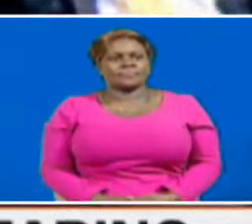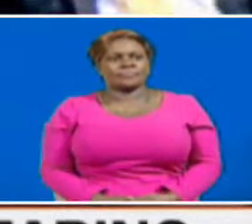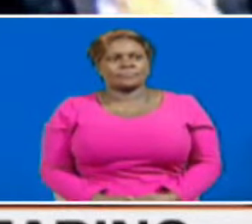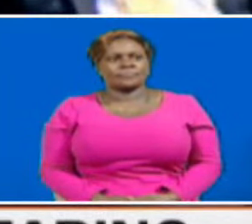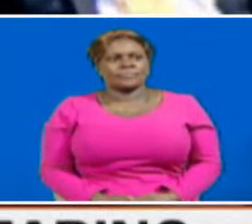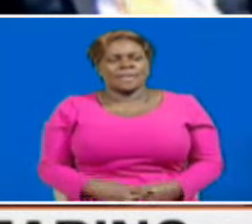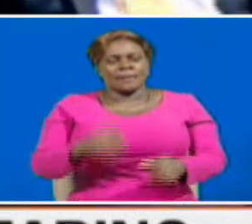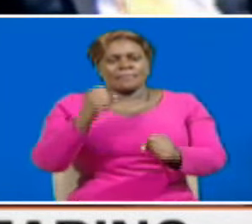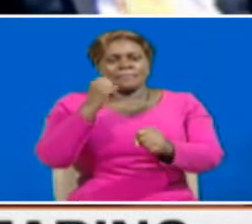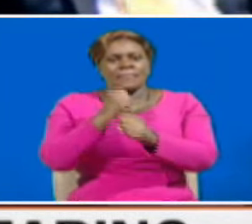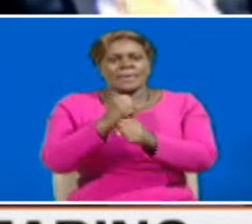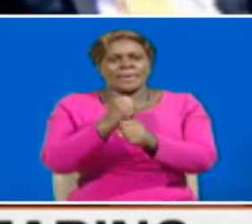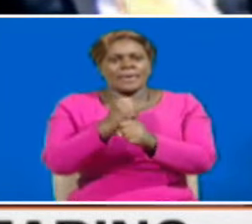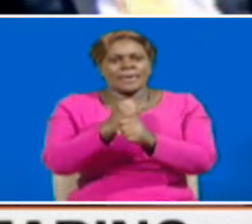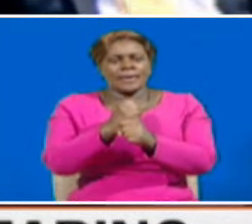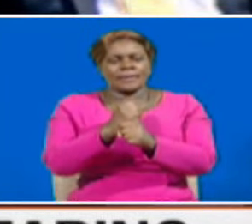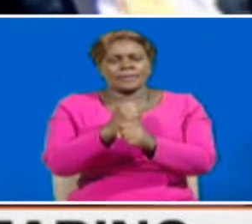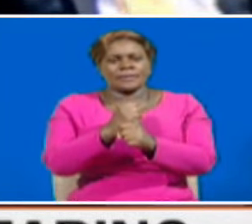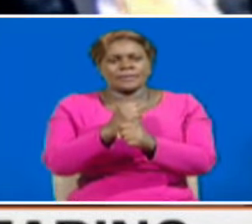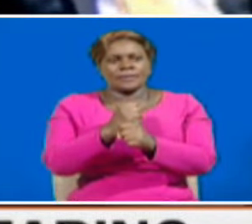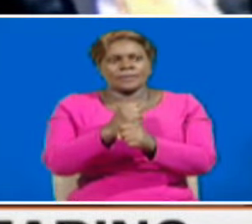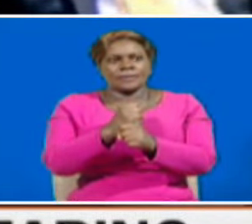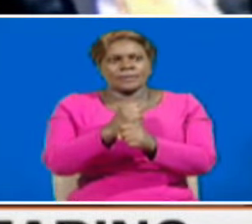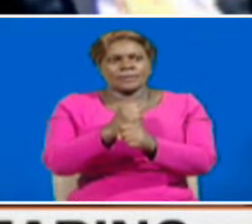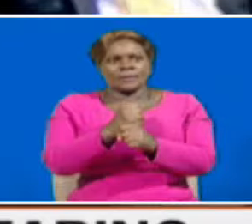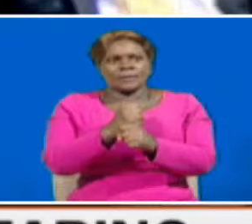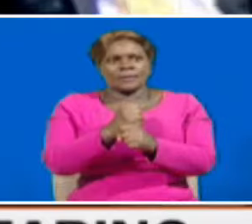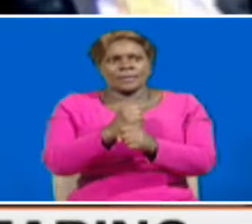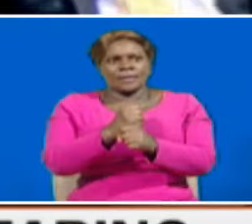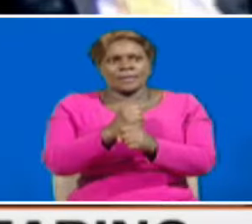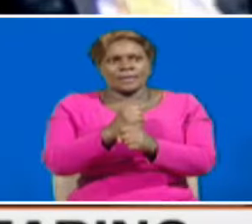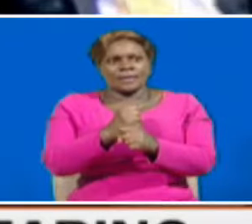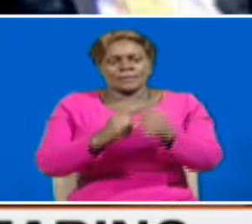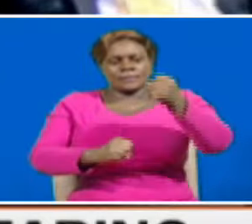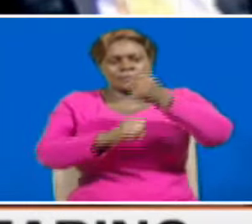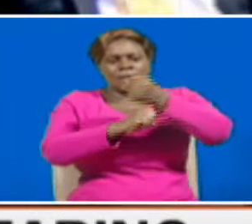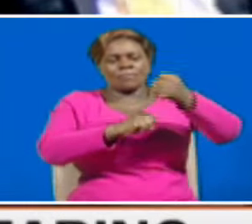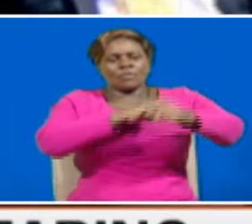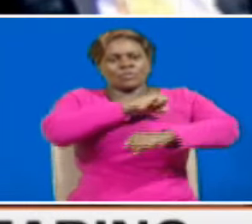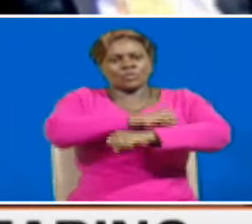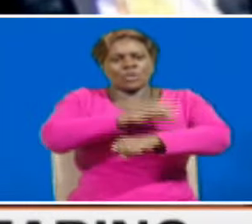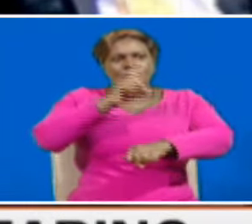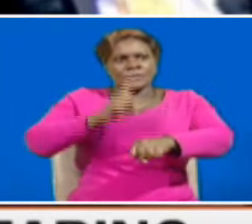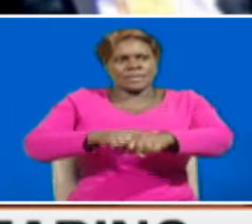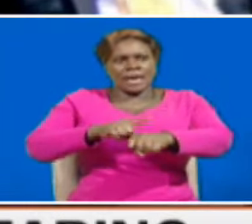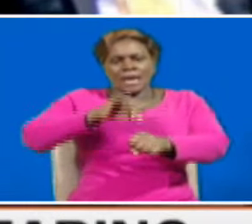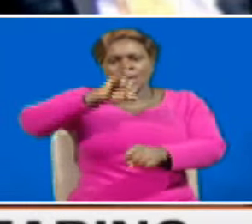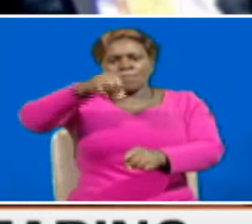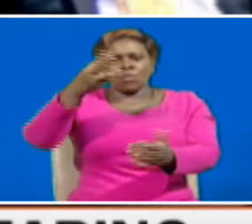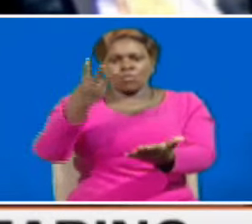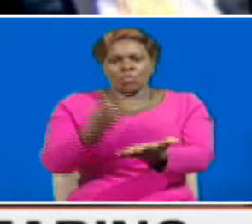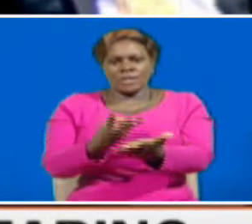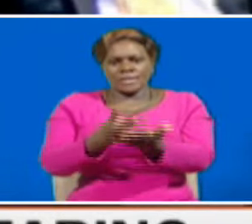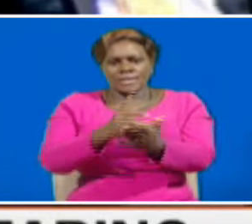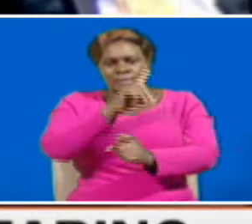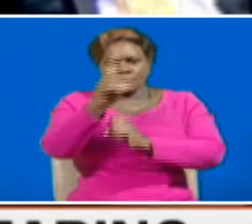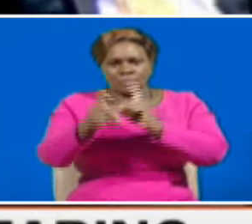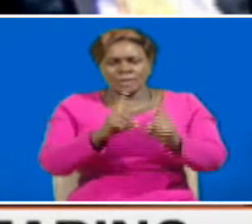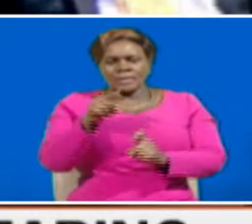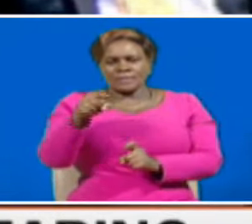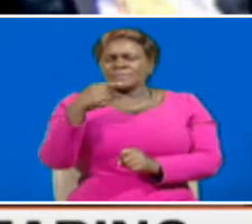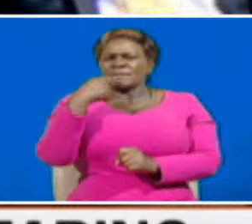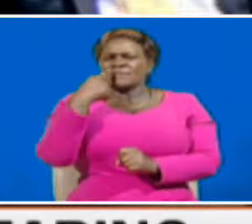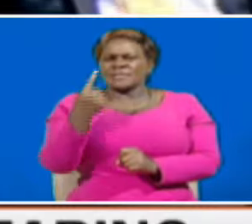were meant to whip up. On the bursaries, when the witnesses were cross-examined, they came